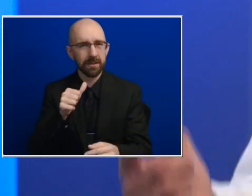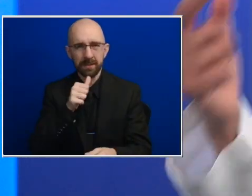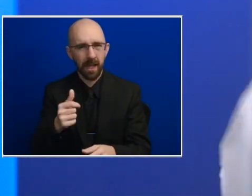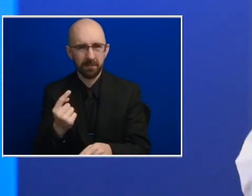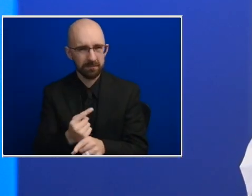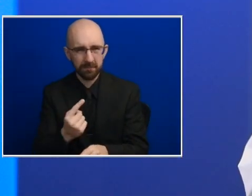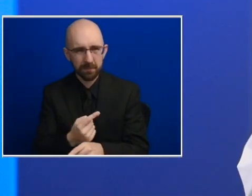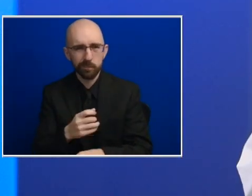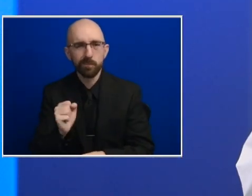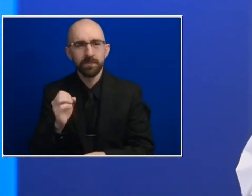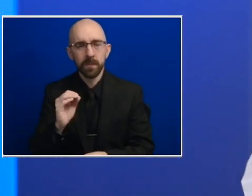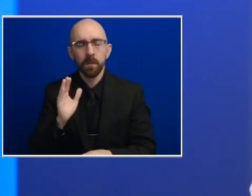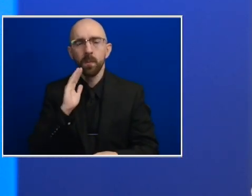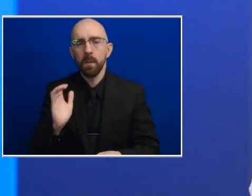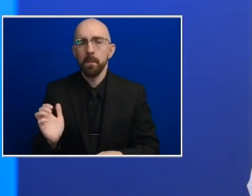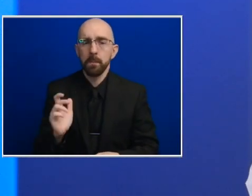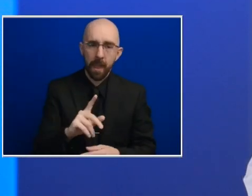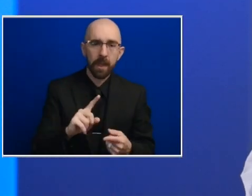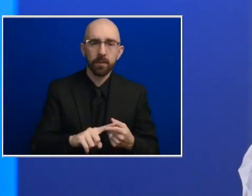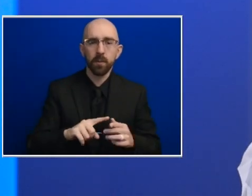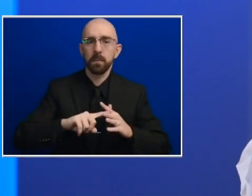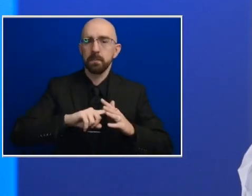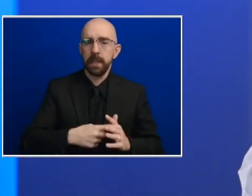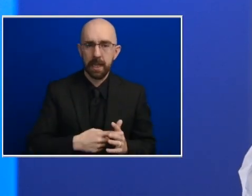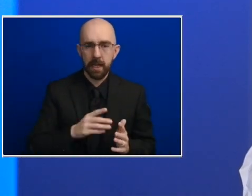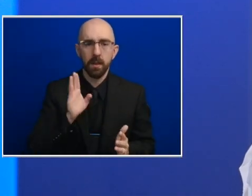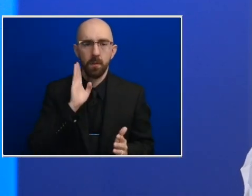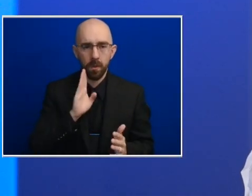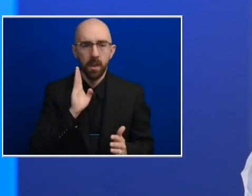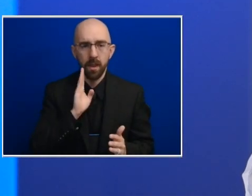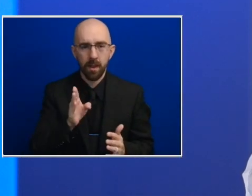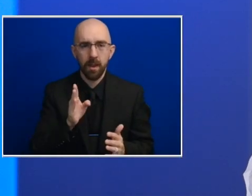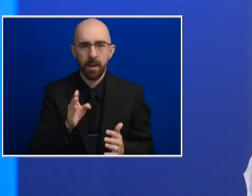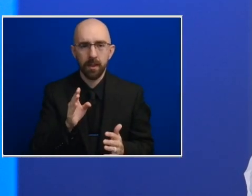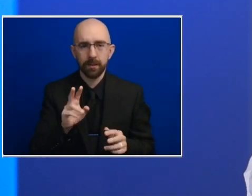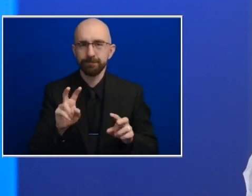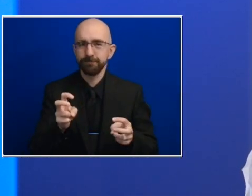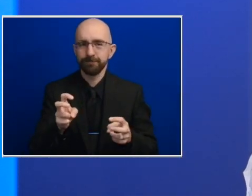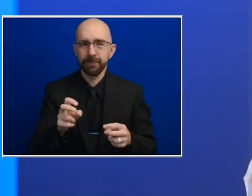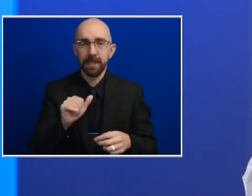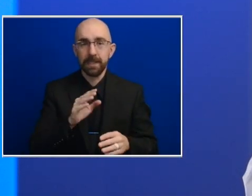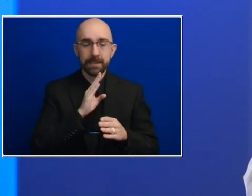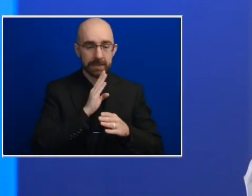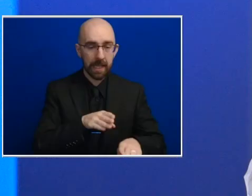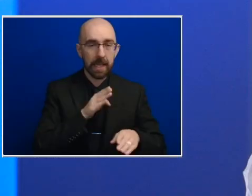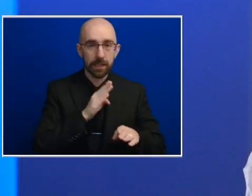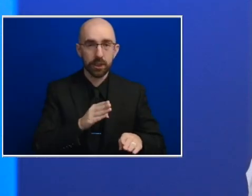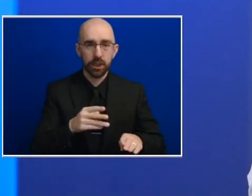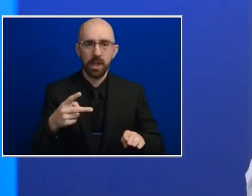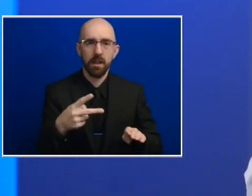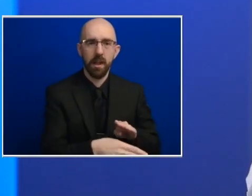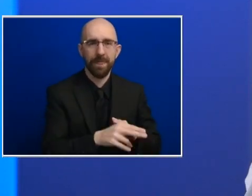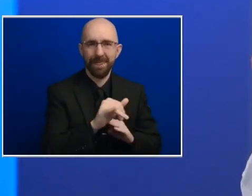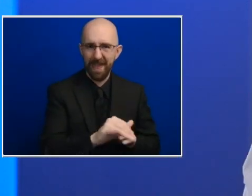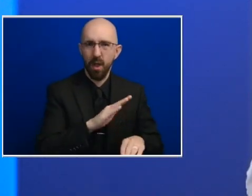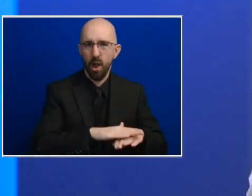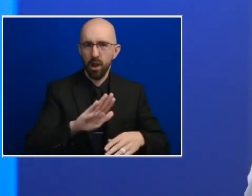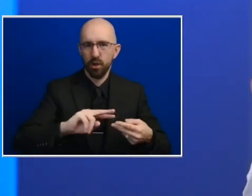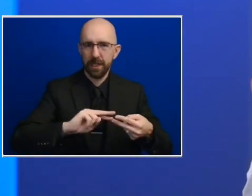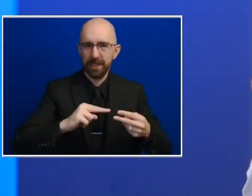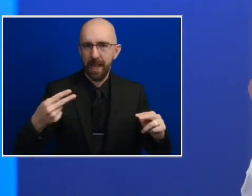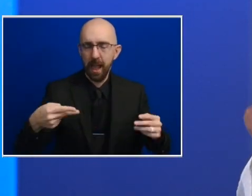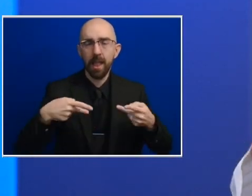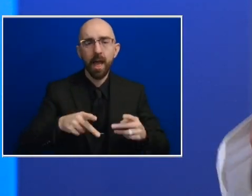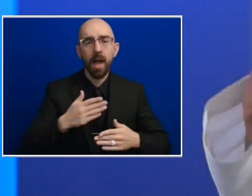go back to the beginning. We're going to nip the silencer on your DNA and allow your body as an